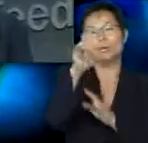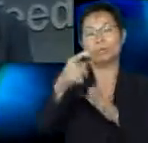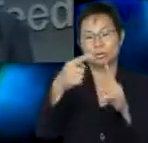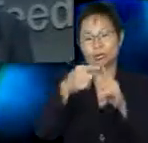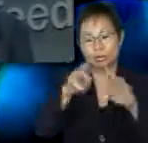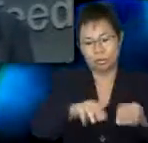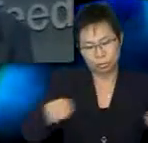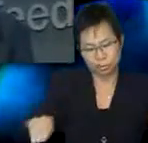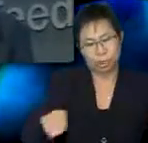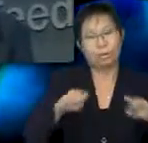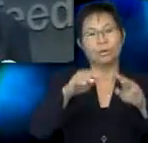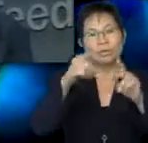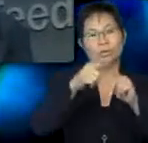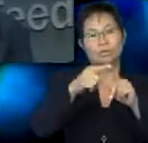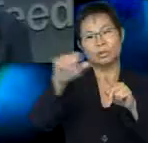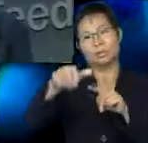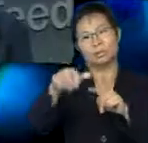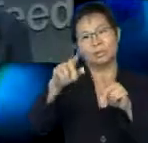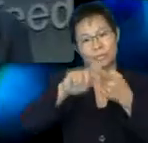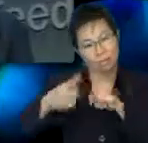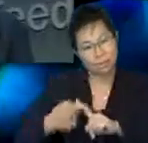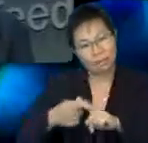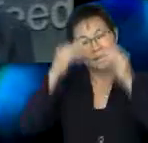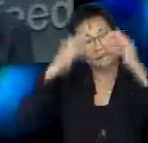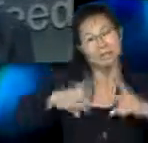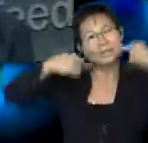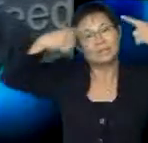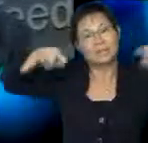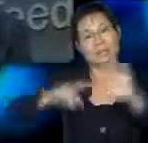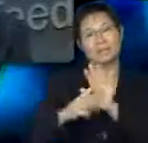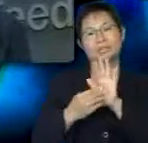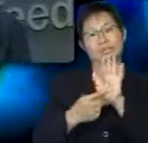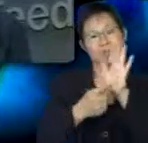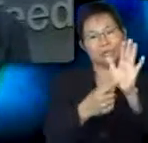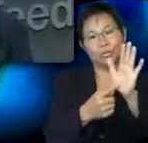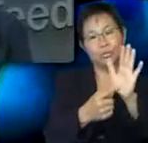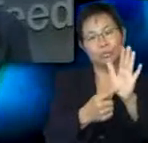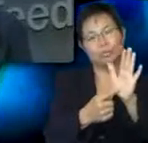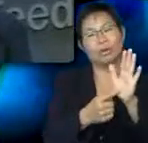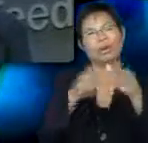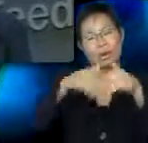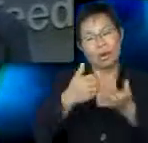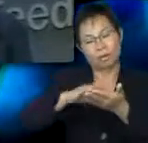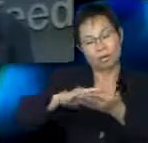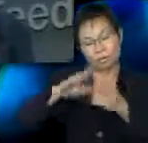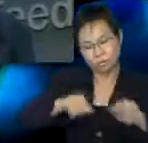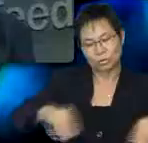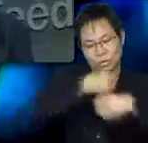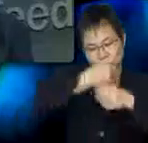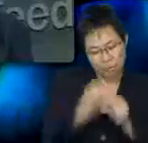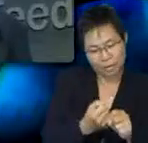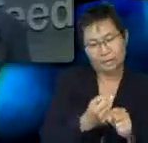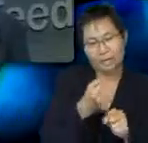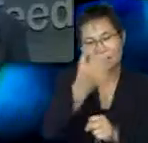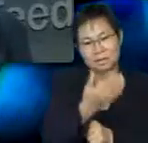class, and the teacher has successfully demonstrated to them how learners can make